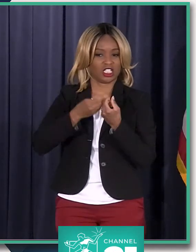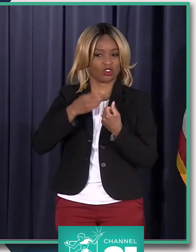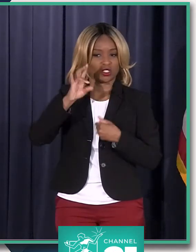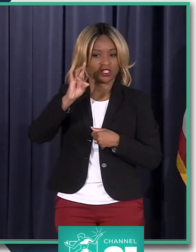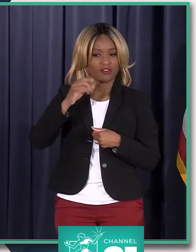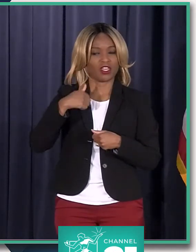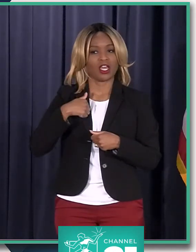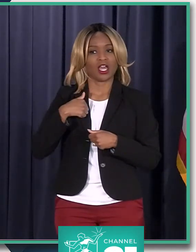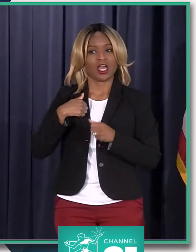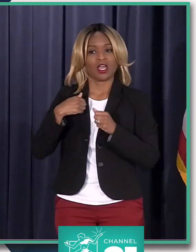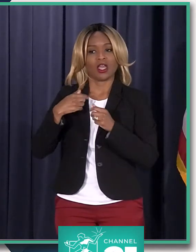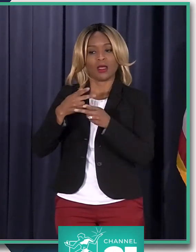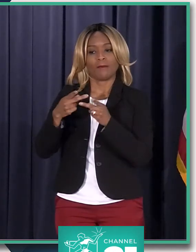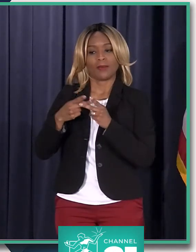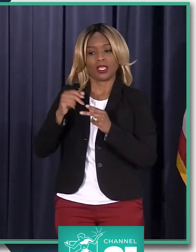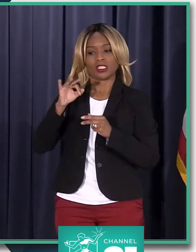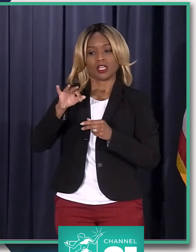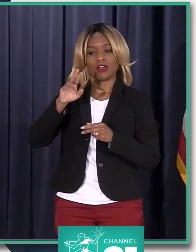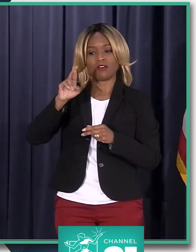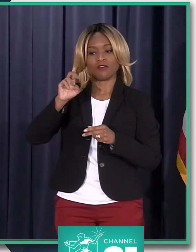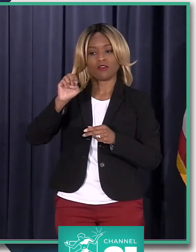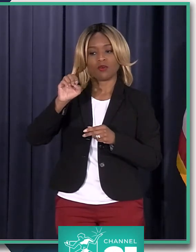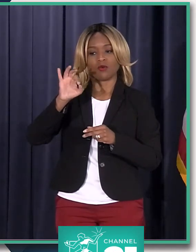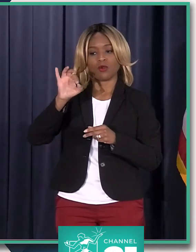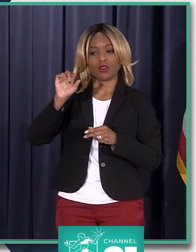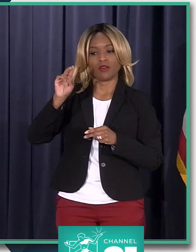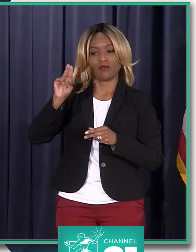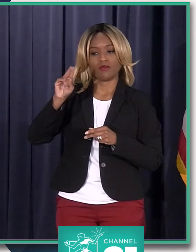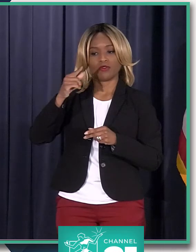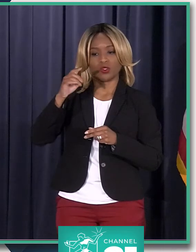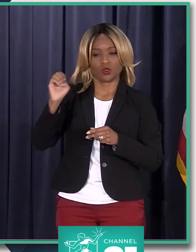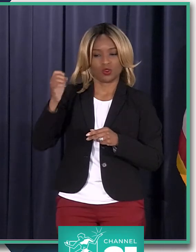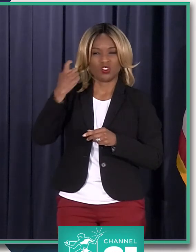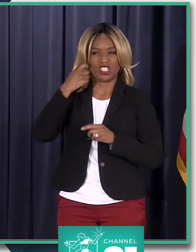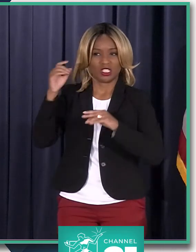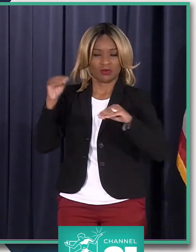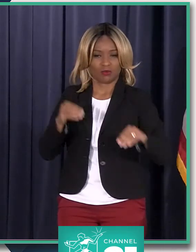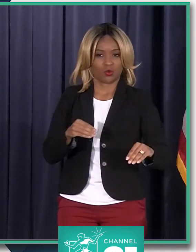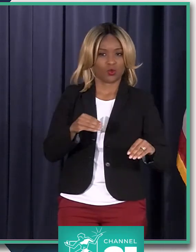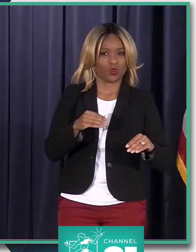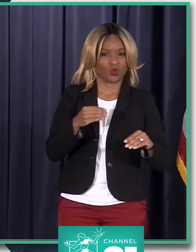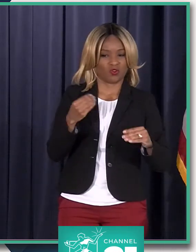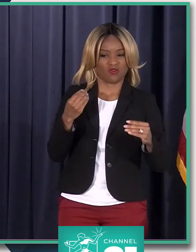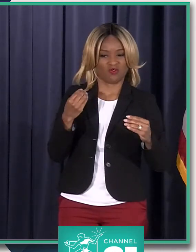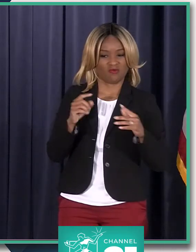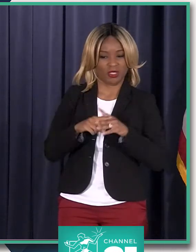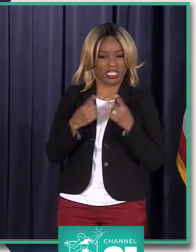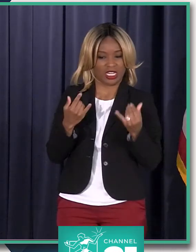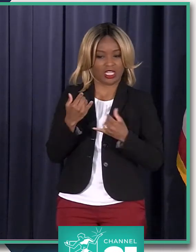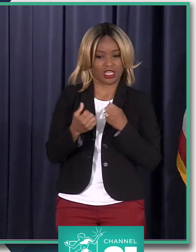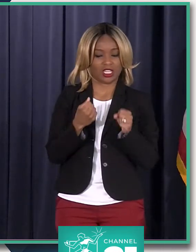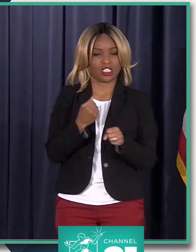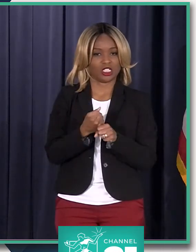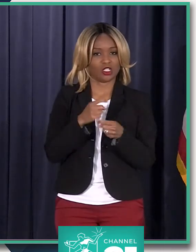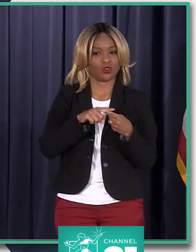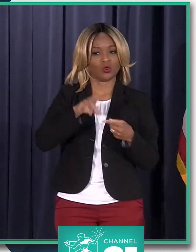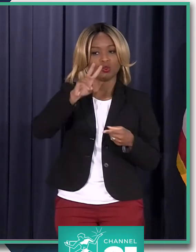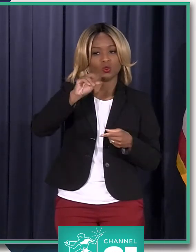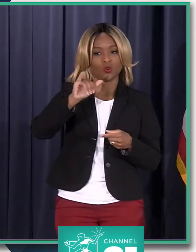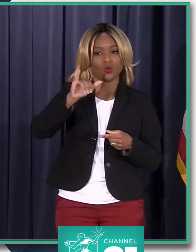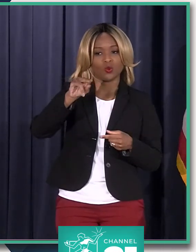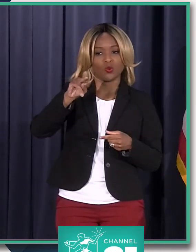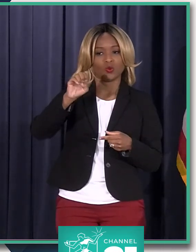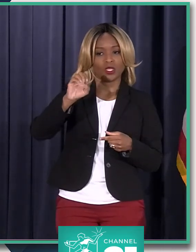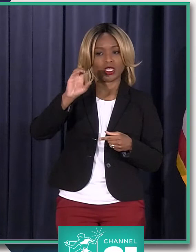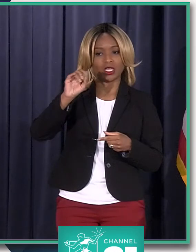a place of refuge. We just moved from Oakland County the top of the year back in February into Wayne County. Here in this neighborhood